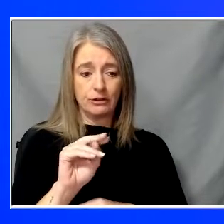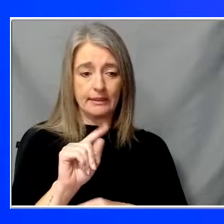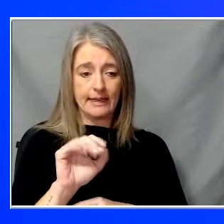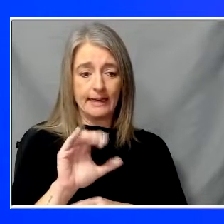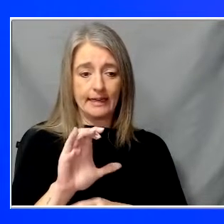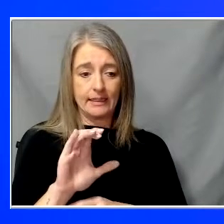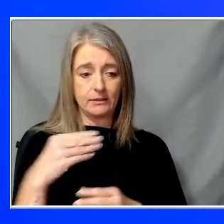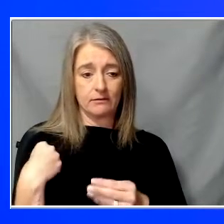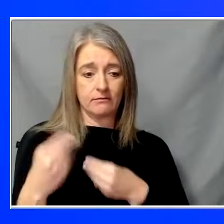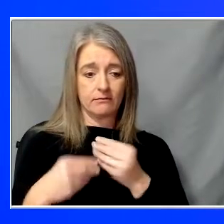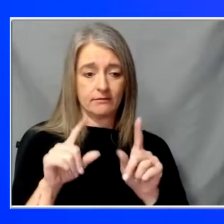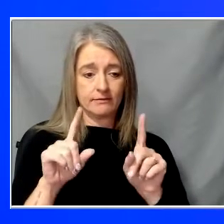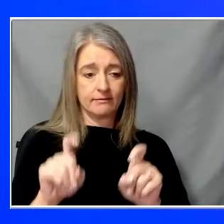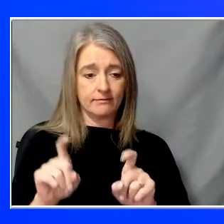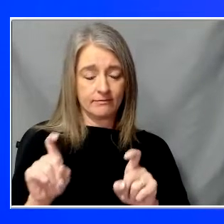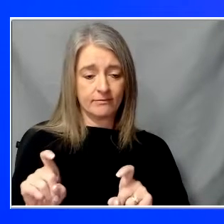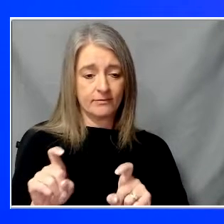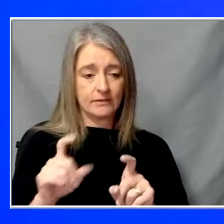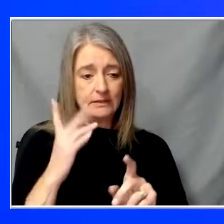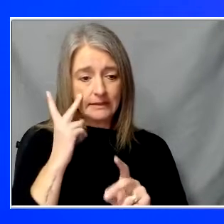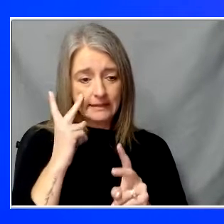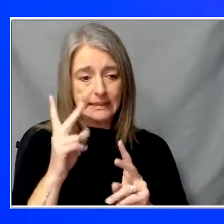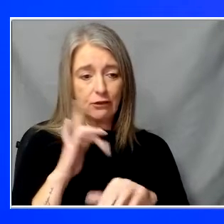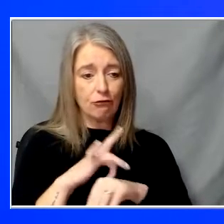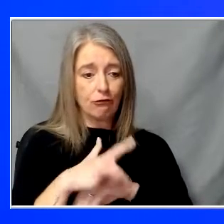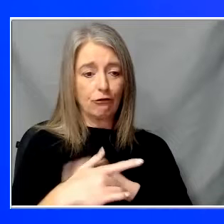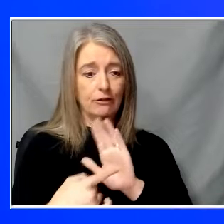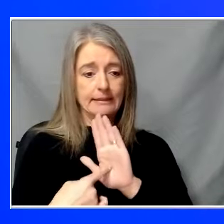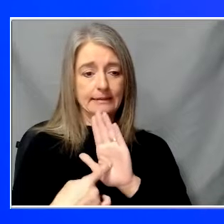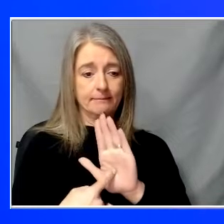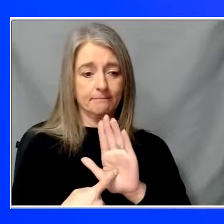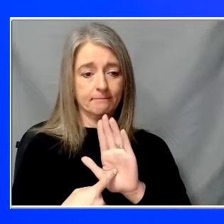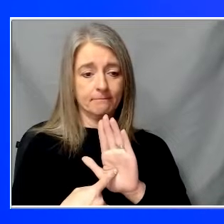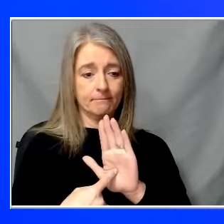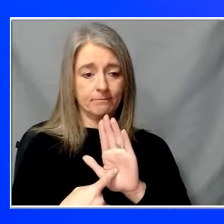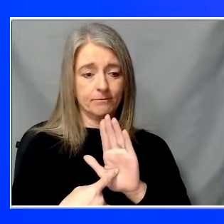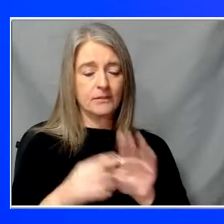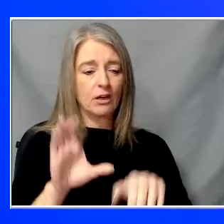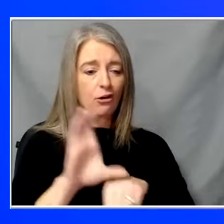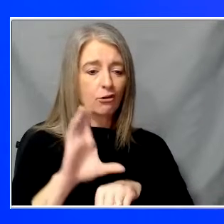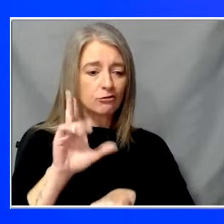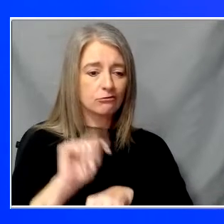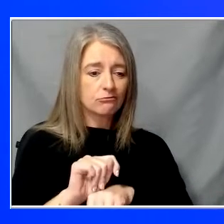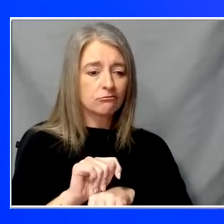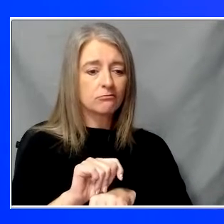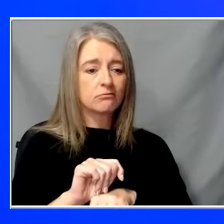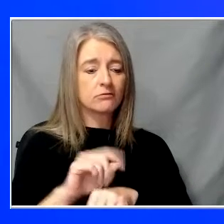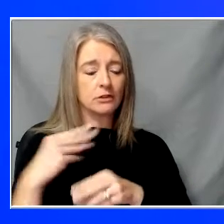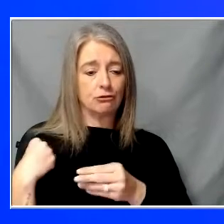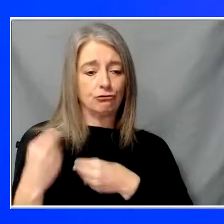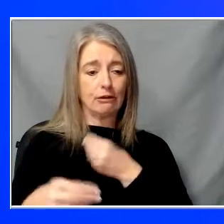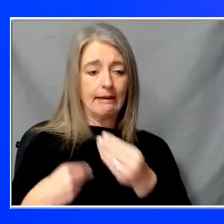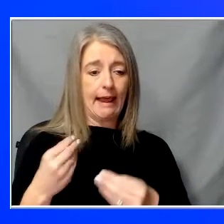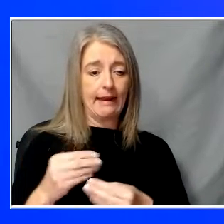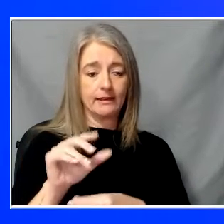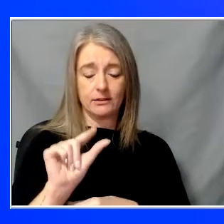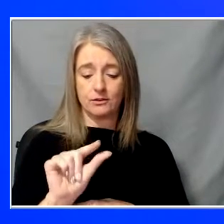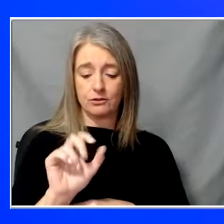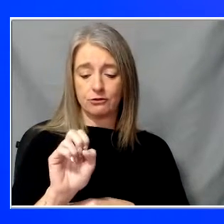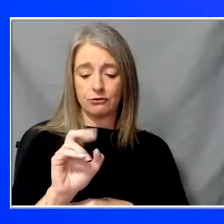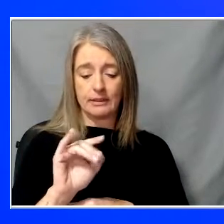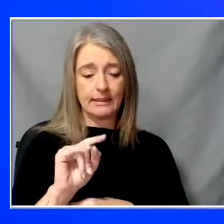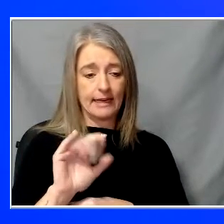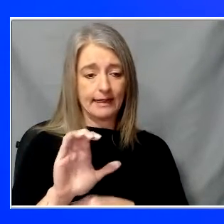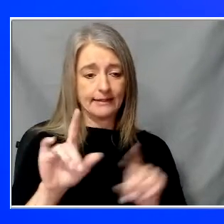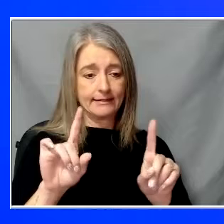the surveillance and see early kind of consultation, genetic consultation specifically. And then you should remind your